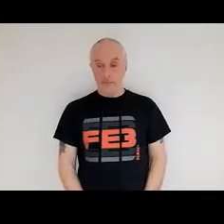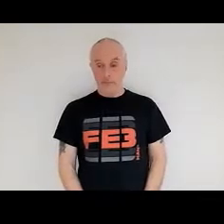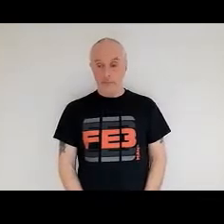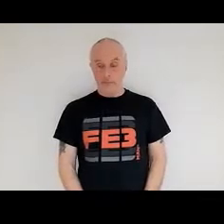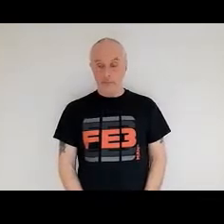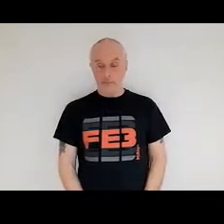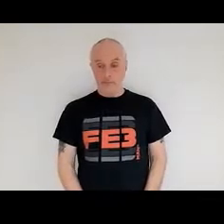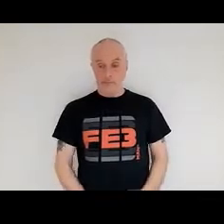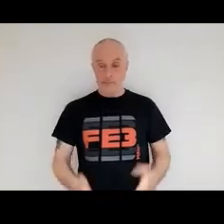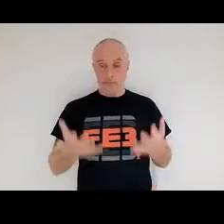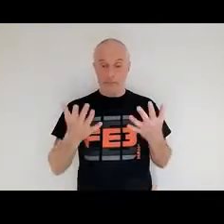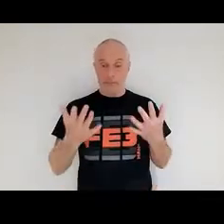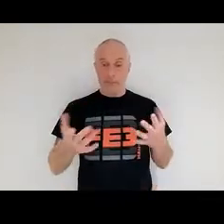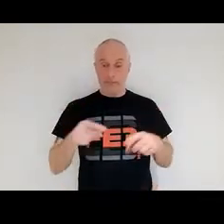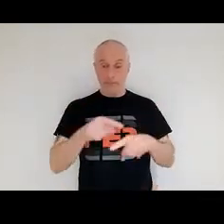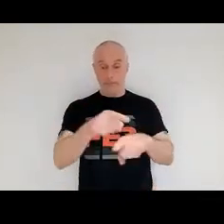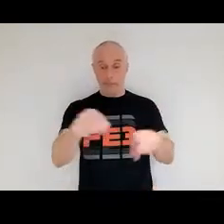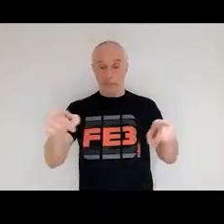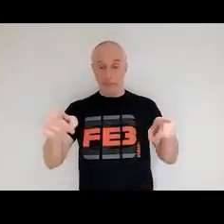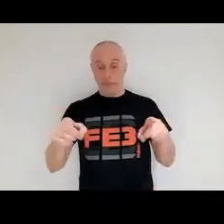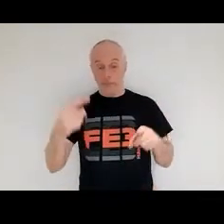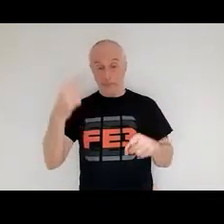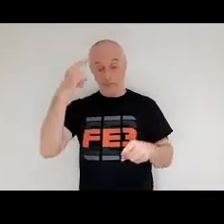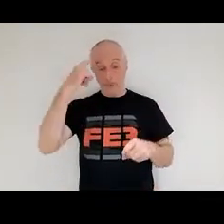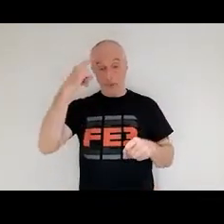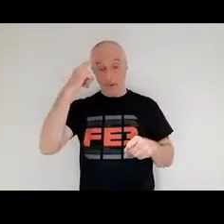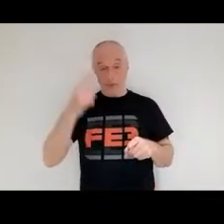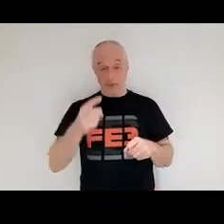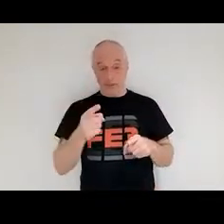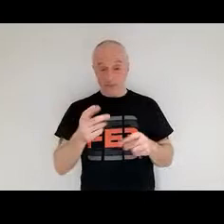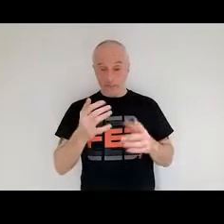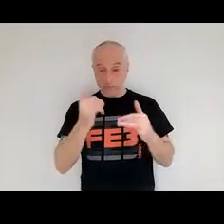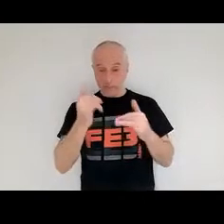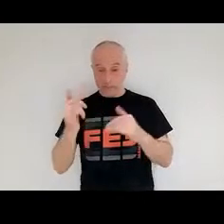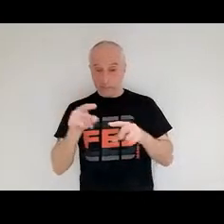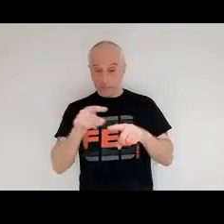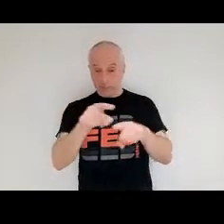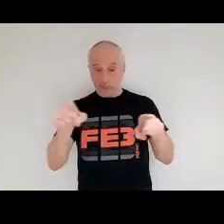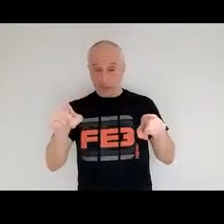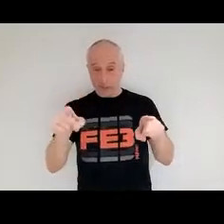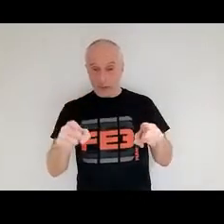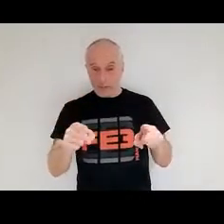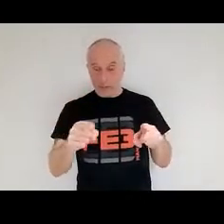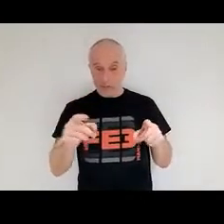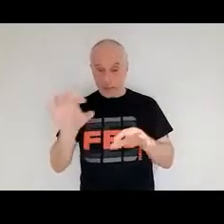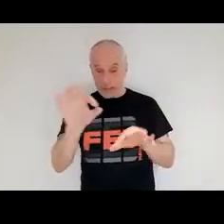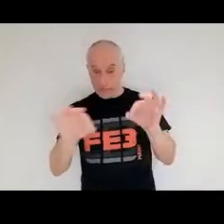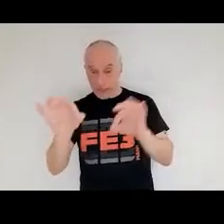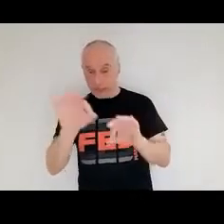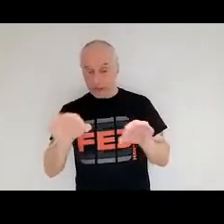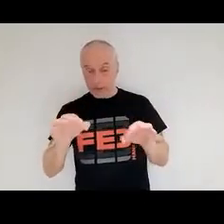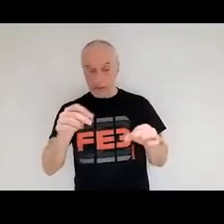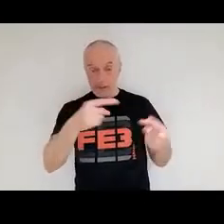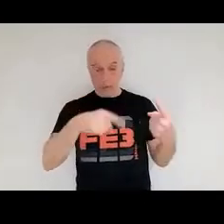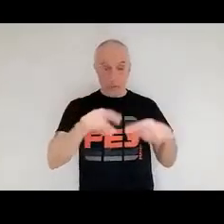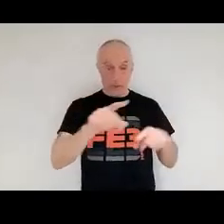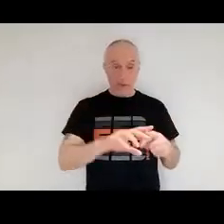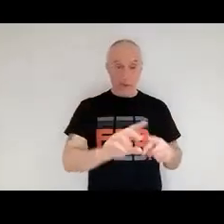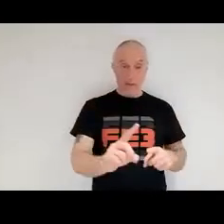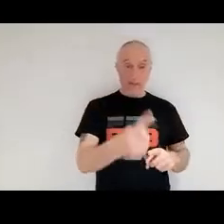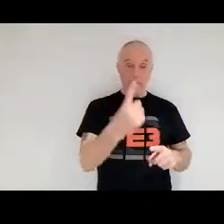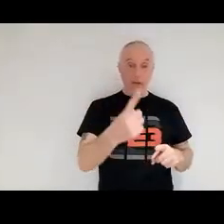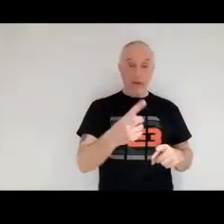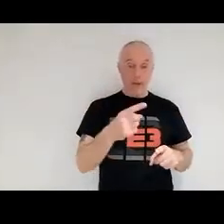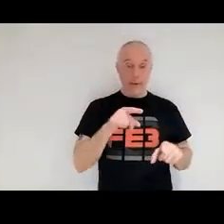Three experiments here, which forms two kind of flagship experiments that we did. The first was to try to